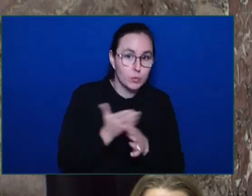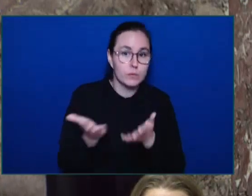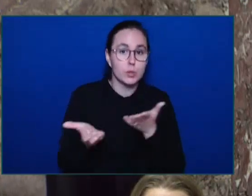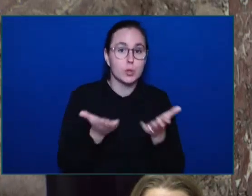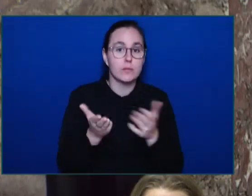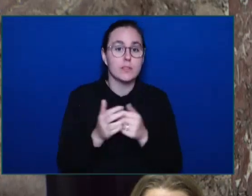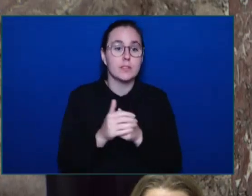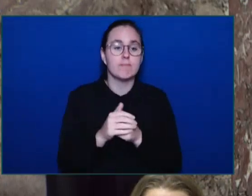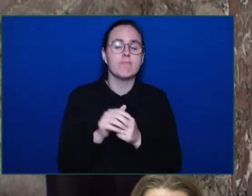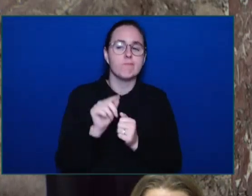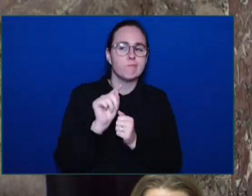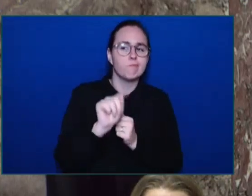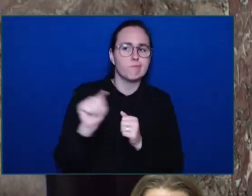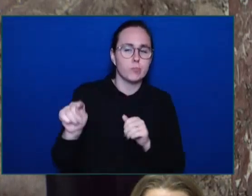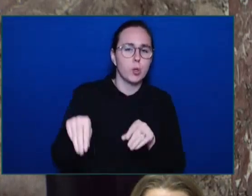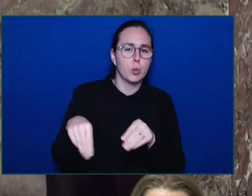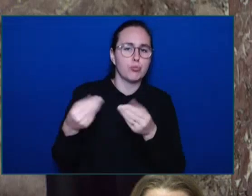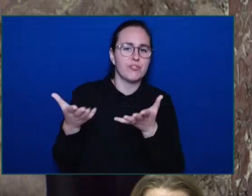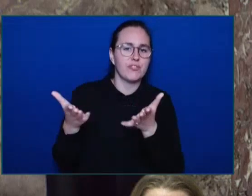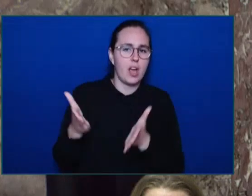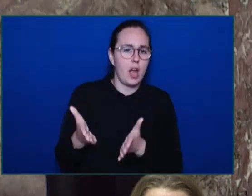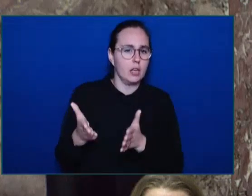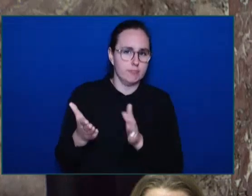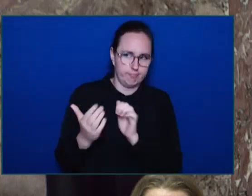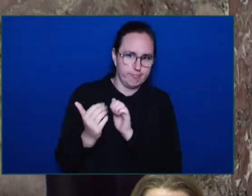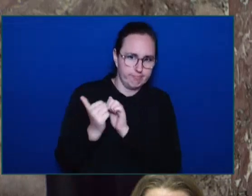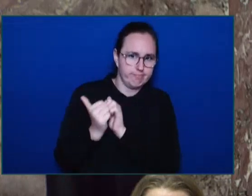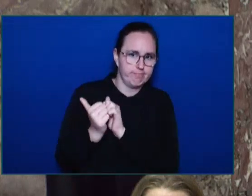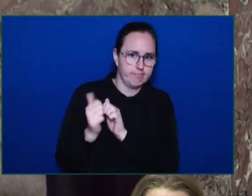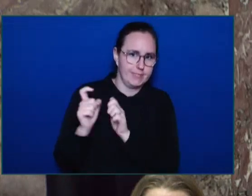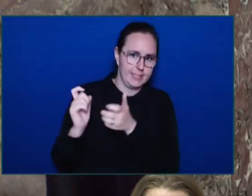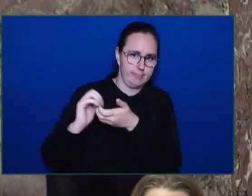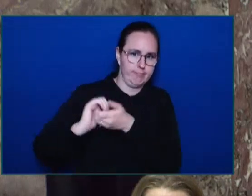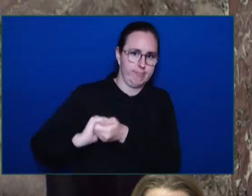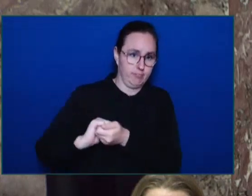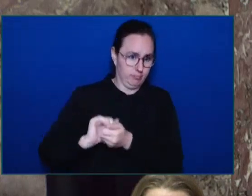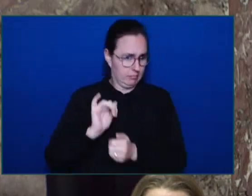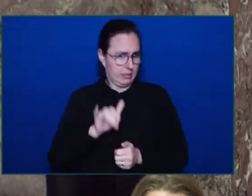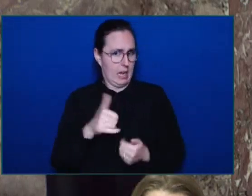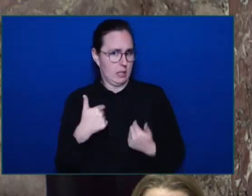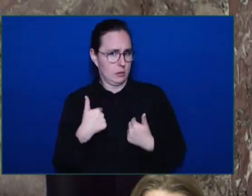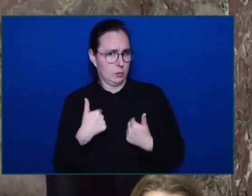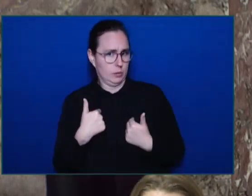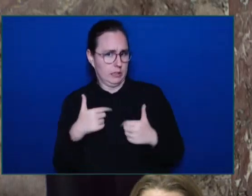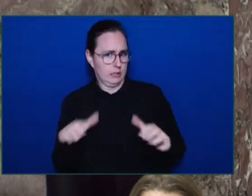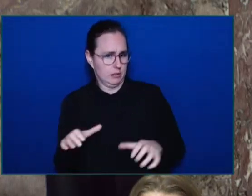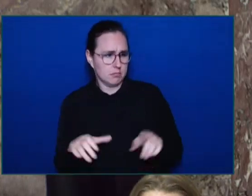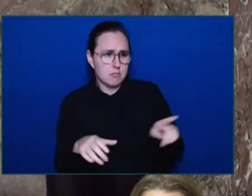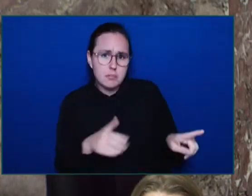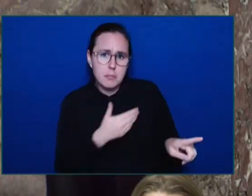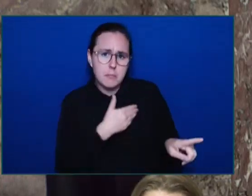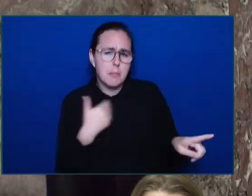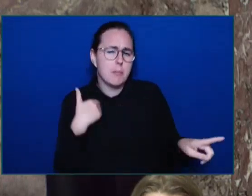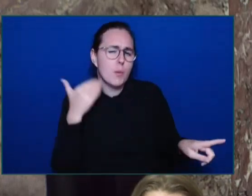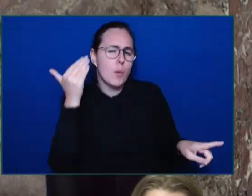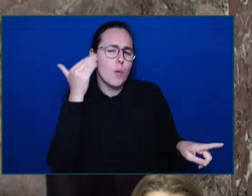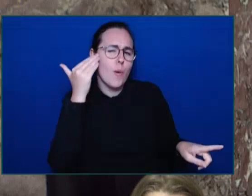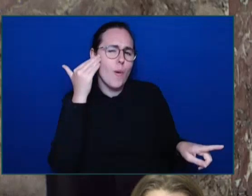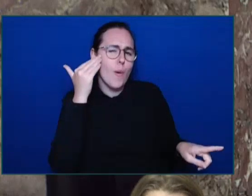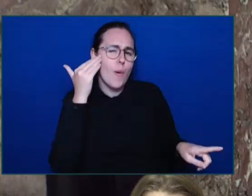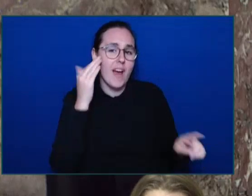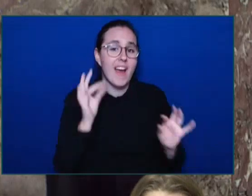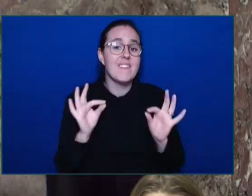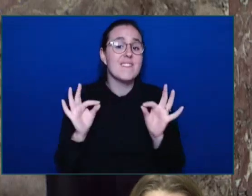know that the fee-for-service model has proven itself to be ineffective. When I became Minister of Health, our system